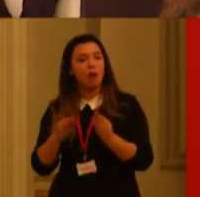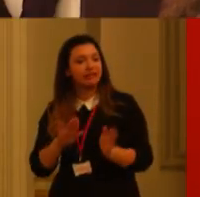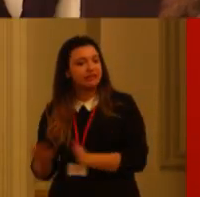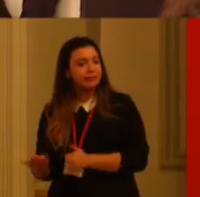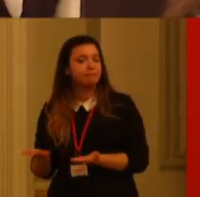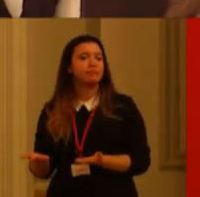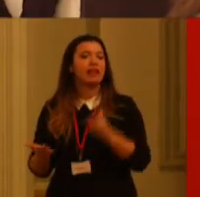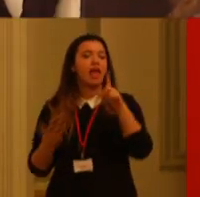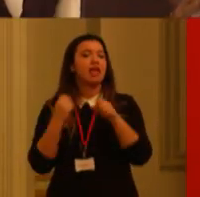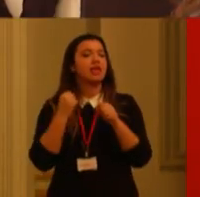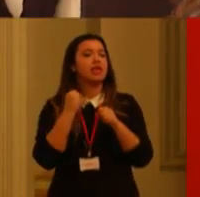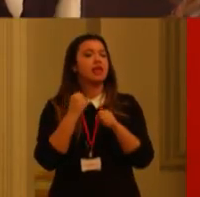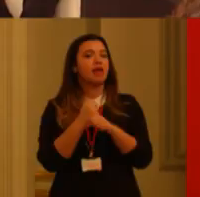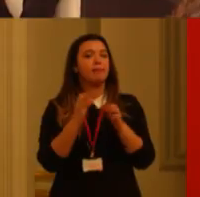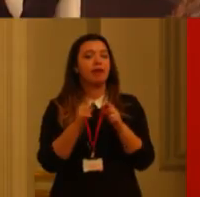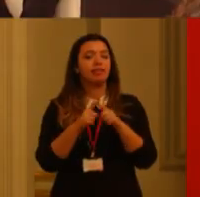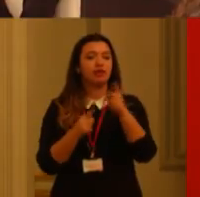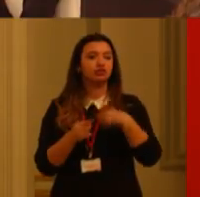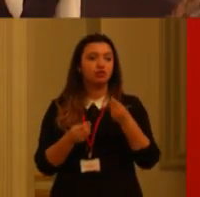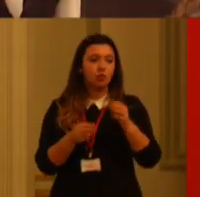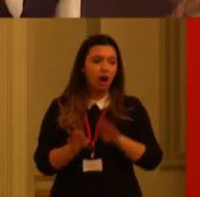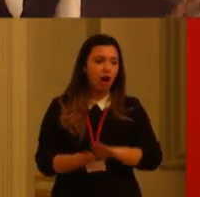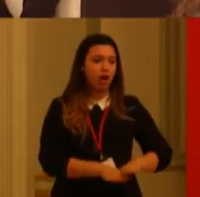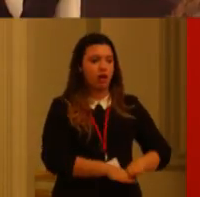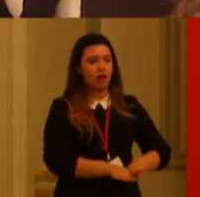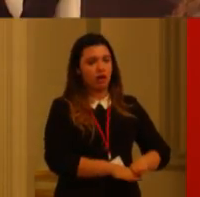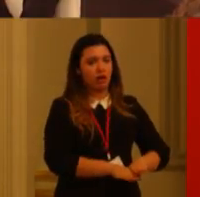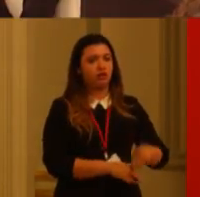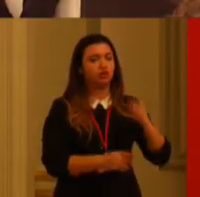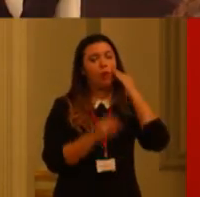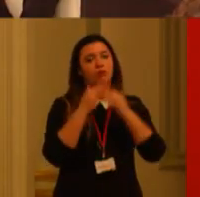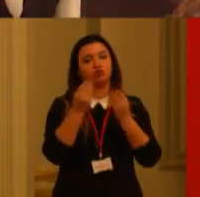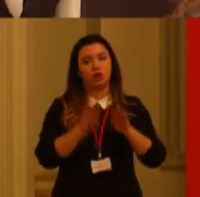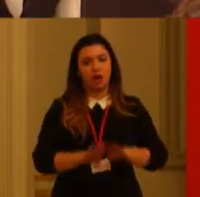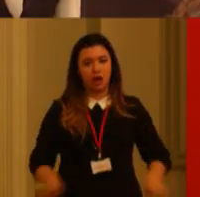that society being open and LGBTs